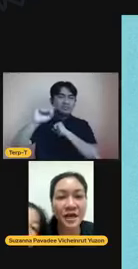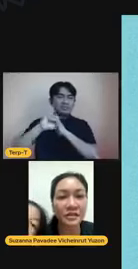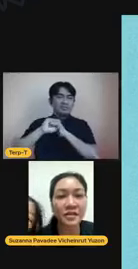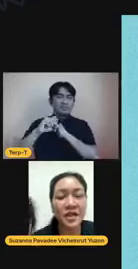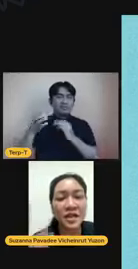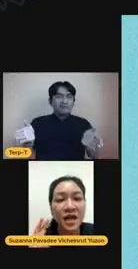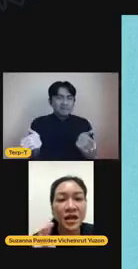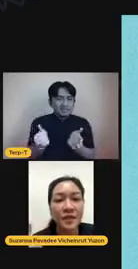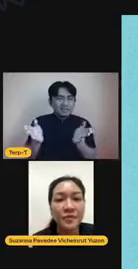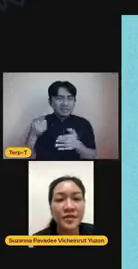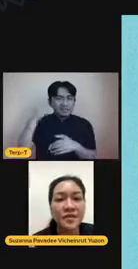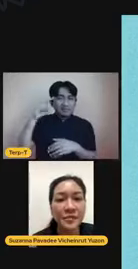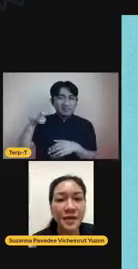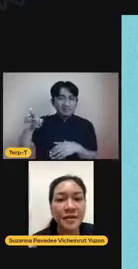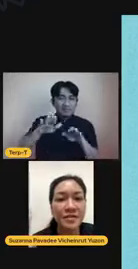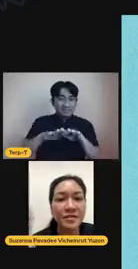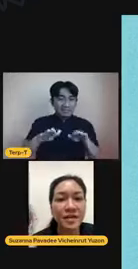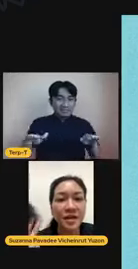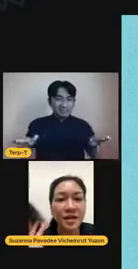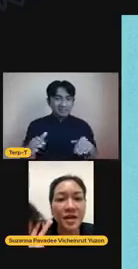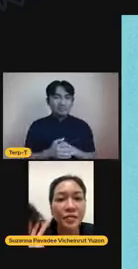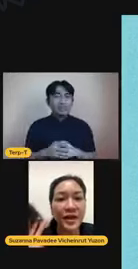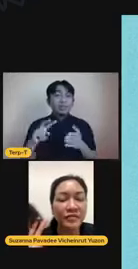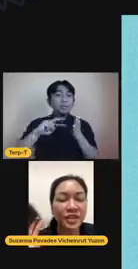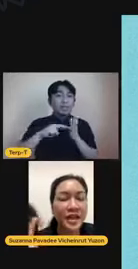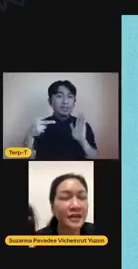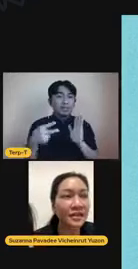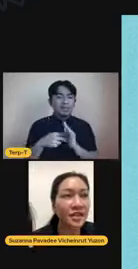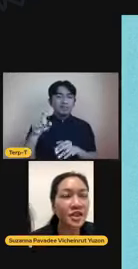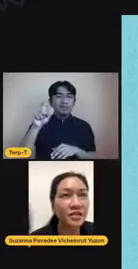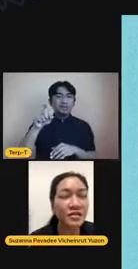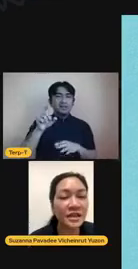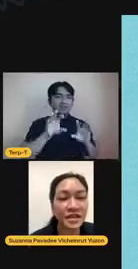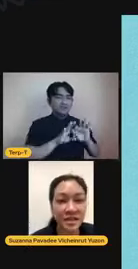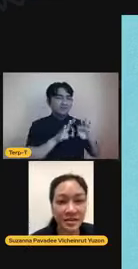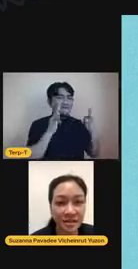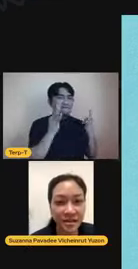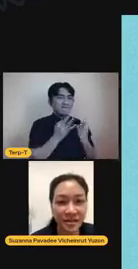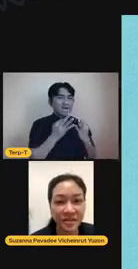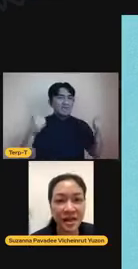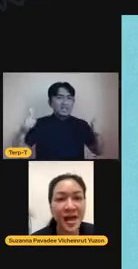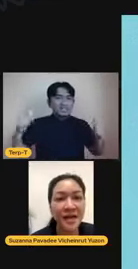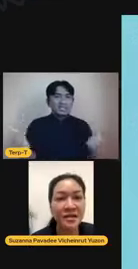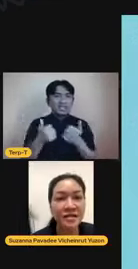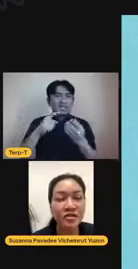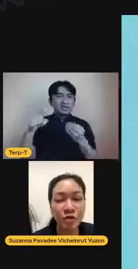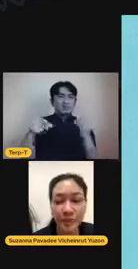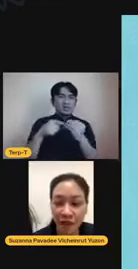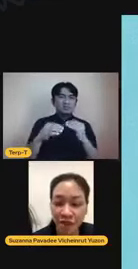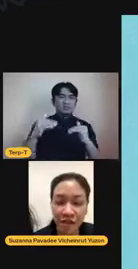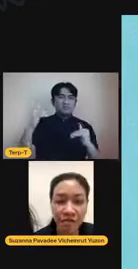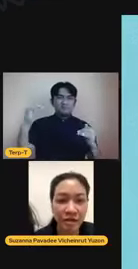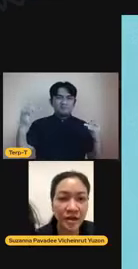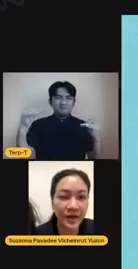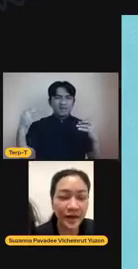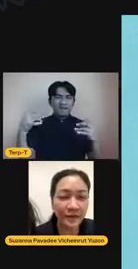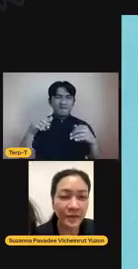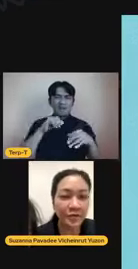for our child. This means we have to challenge injustices and